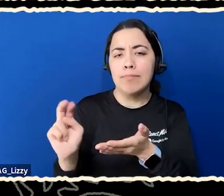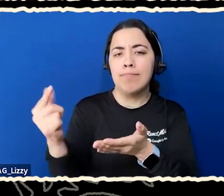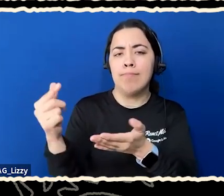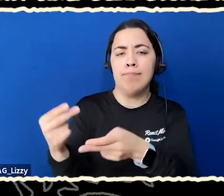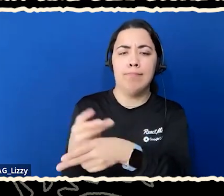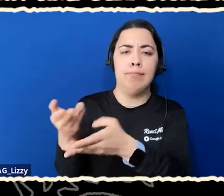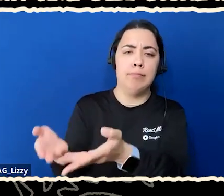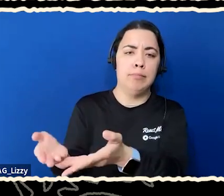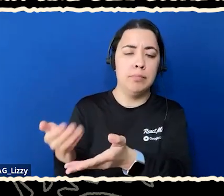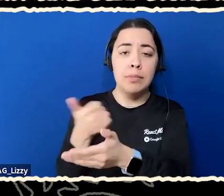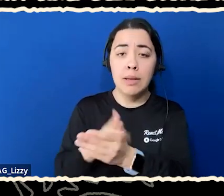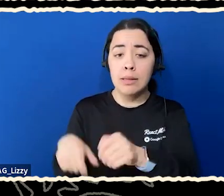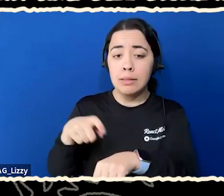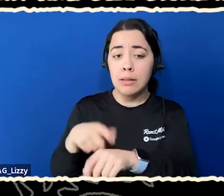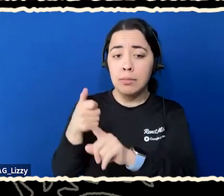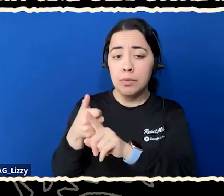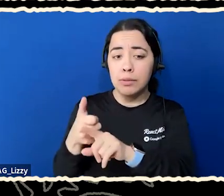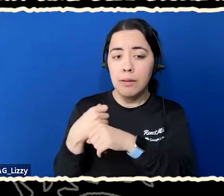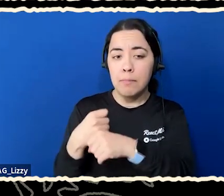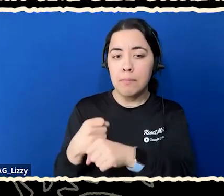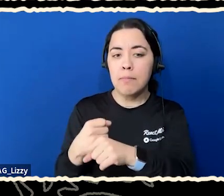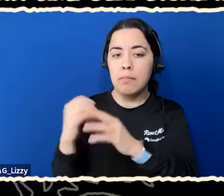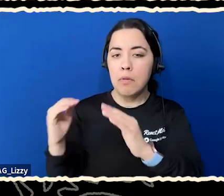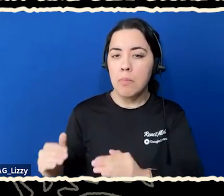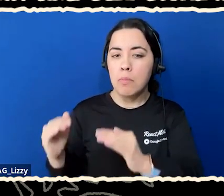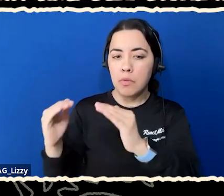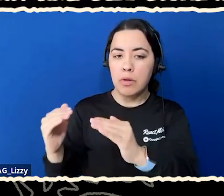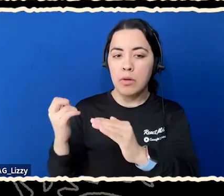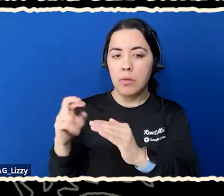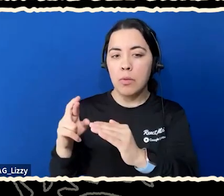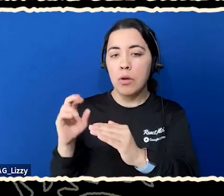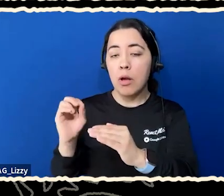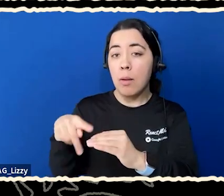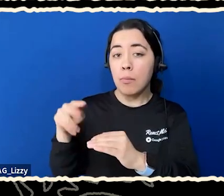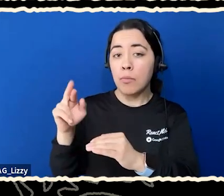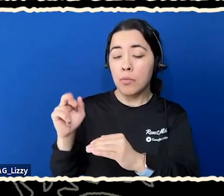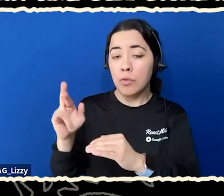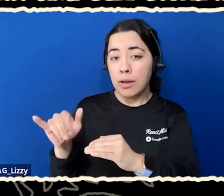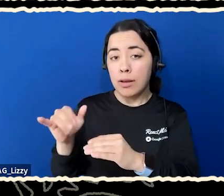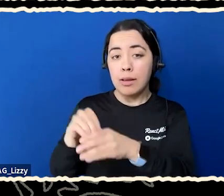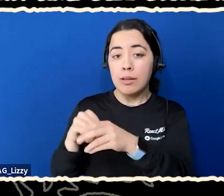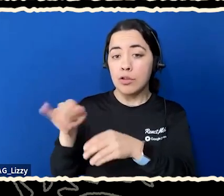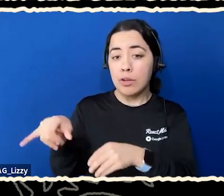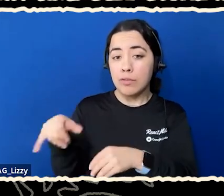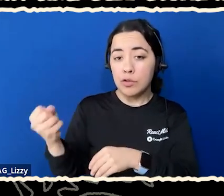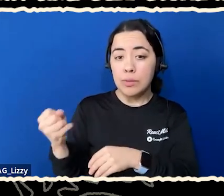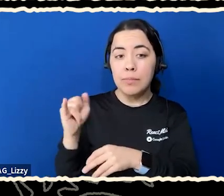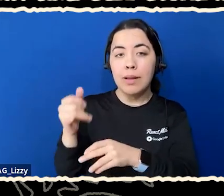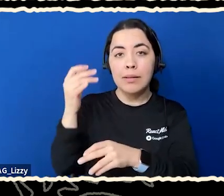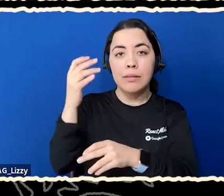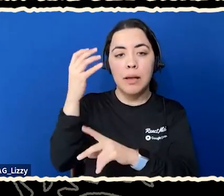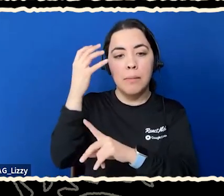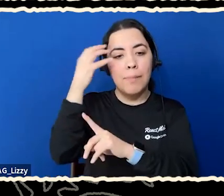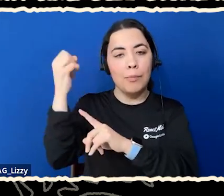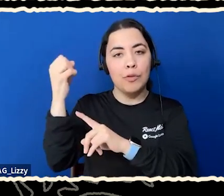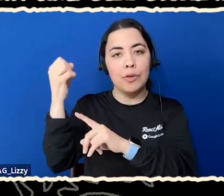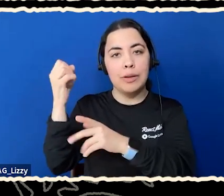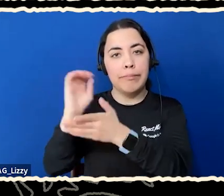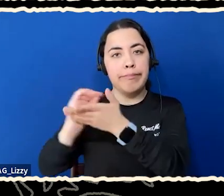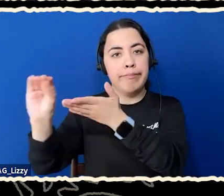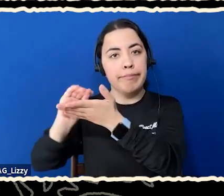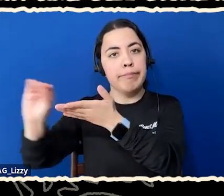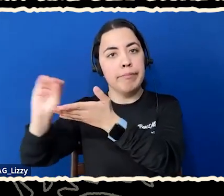So every time you create an object, array, or a function in JavaScript, that's a memory allocation. And every allocation is